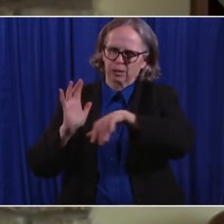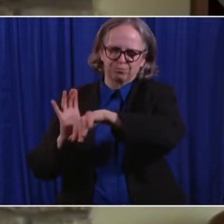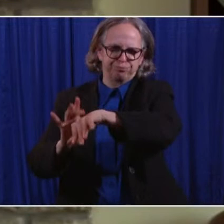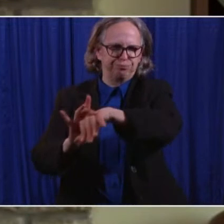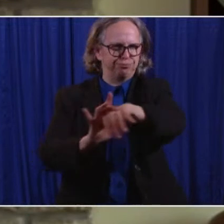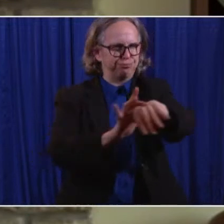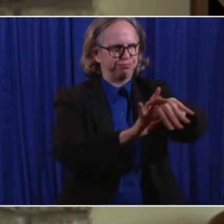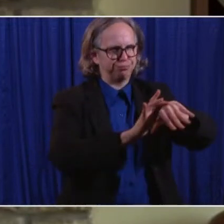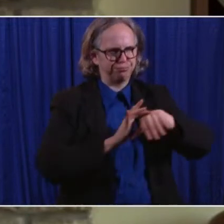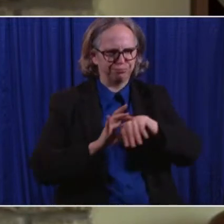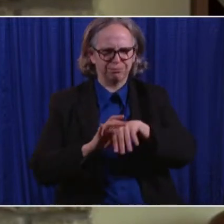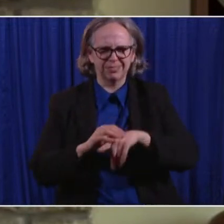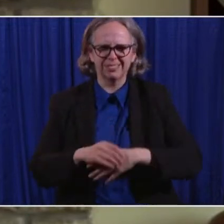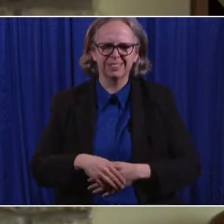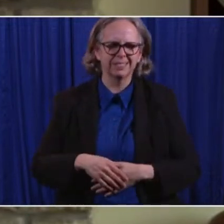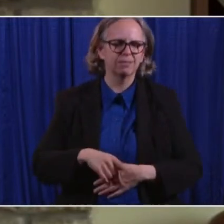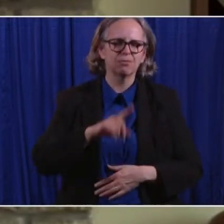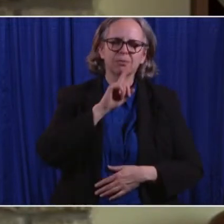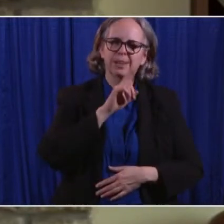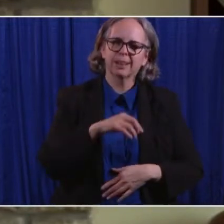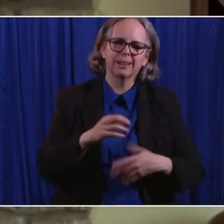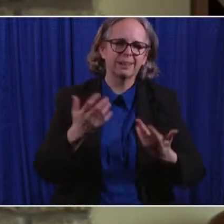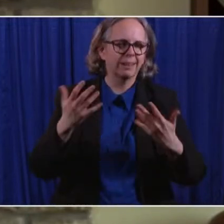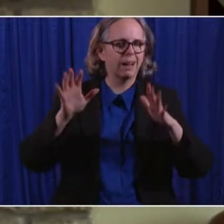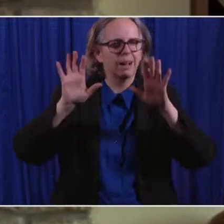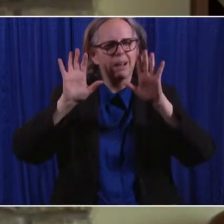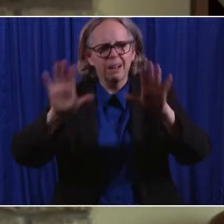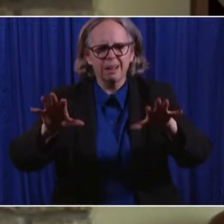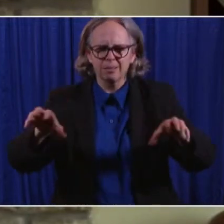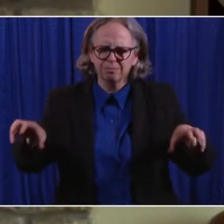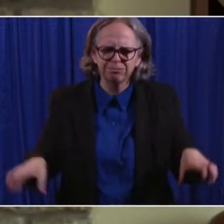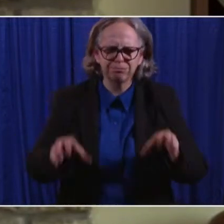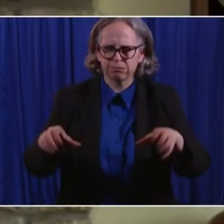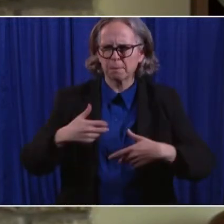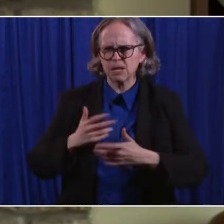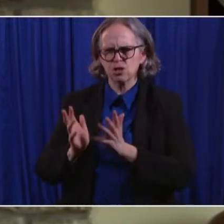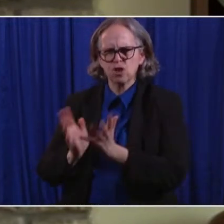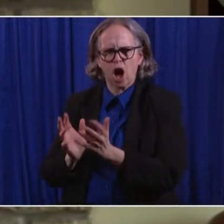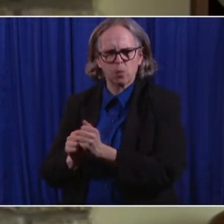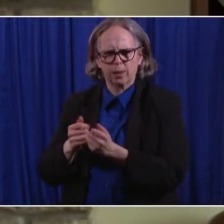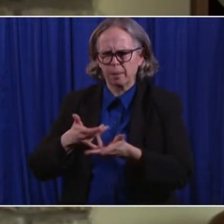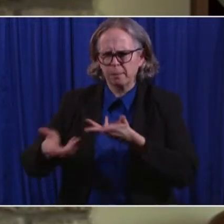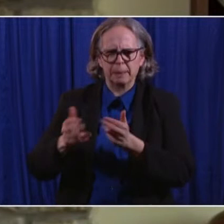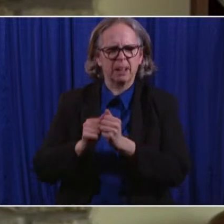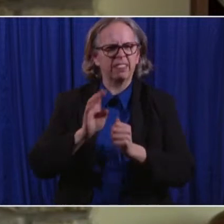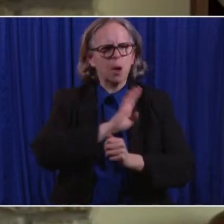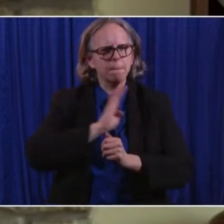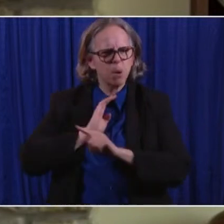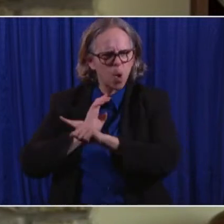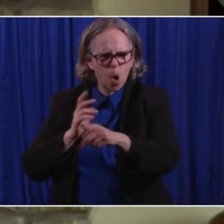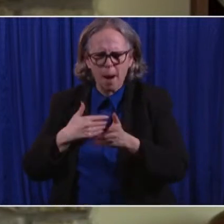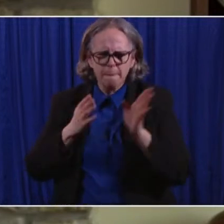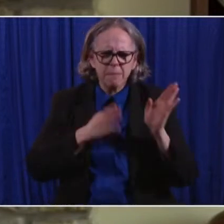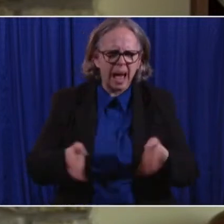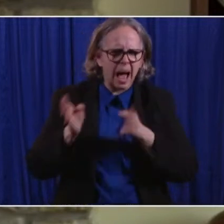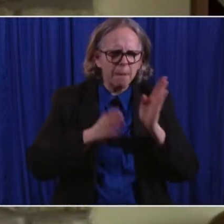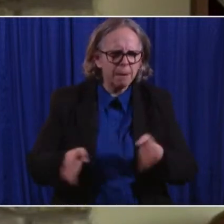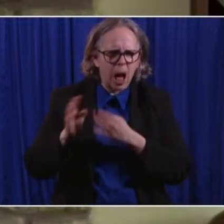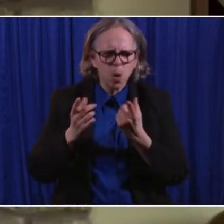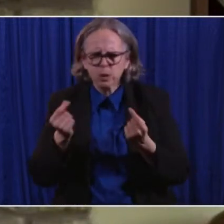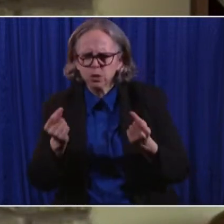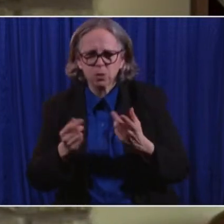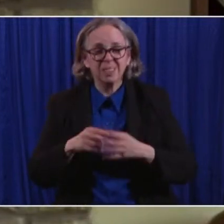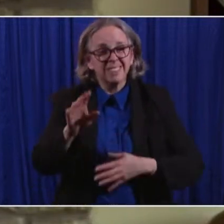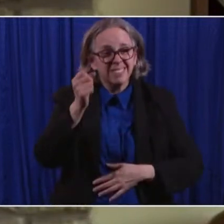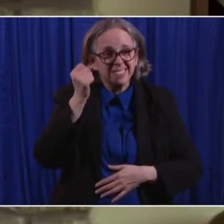do a phenomenal job. And we've had the opportunity to talk to a few of the fair board members, particularly those who have fairs in June, which is the